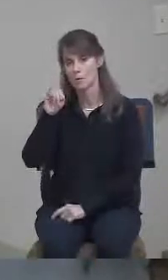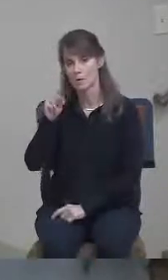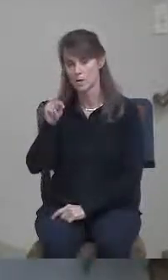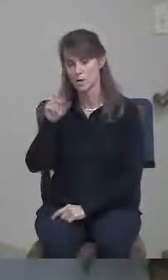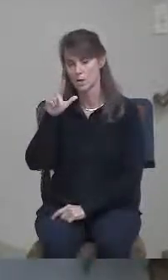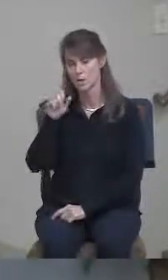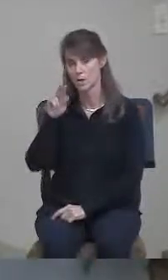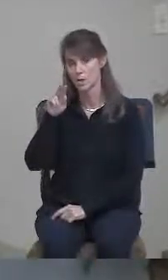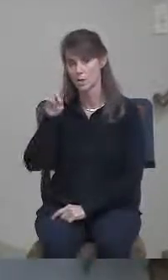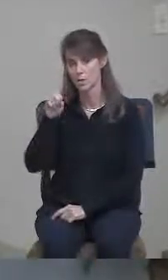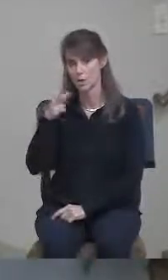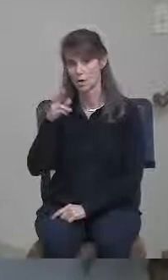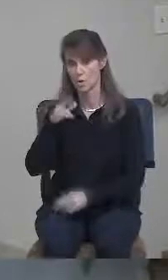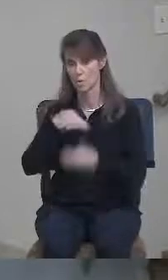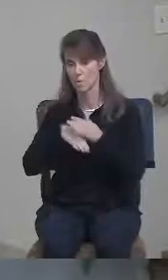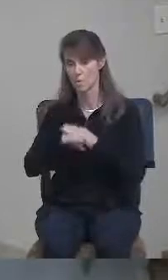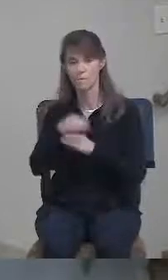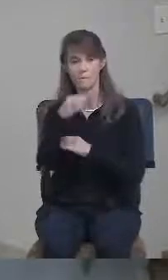in 1483